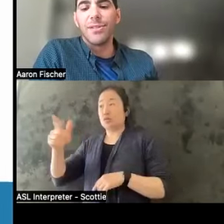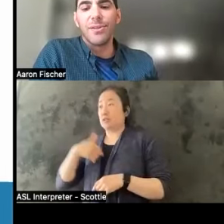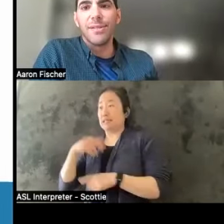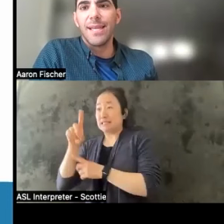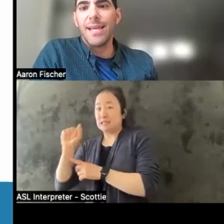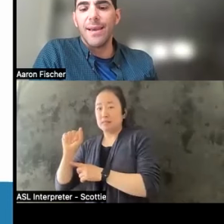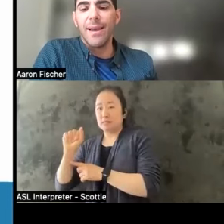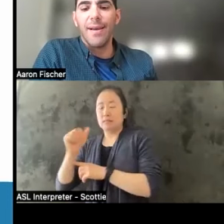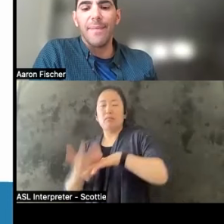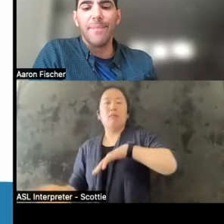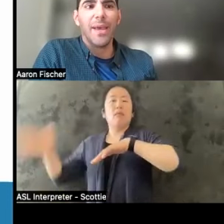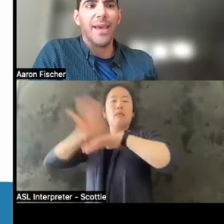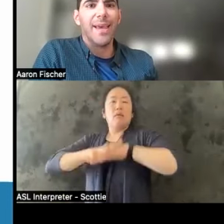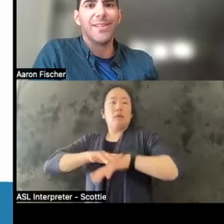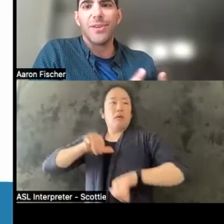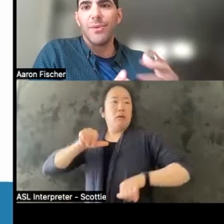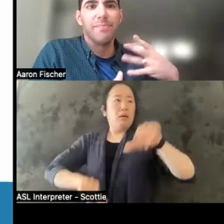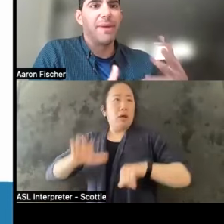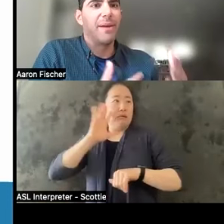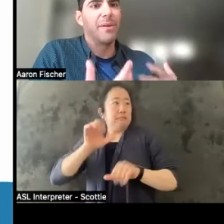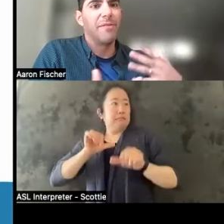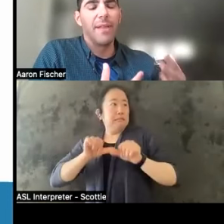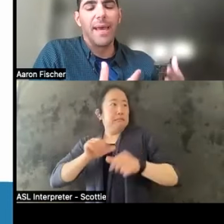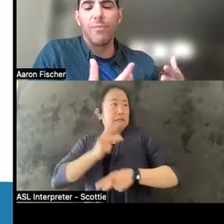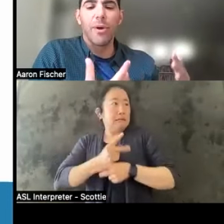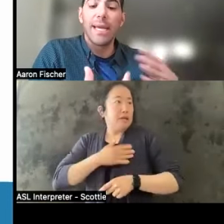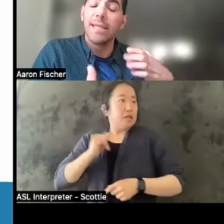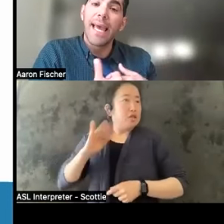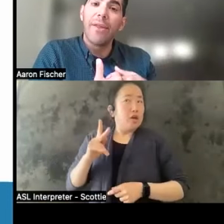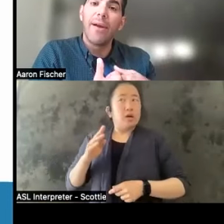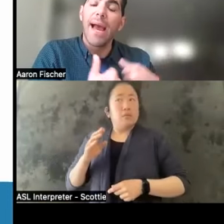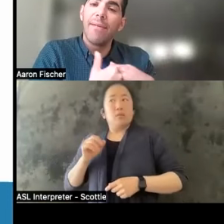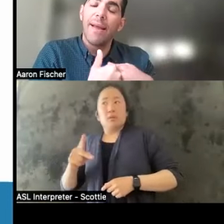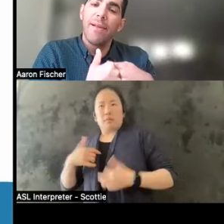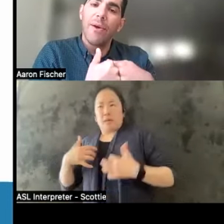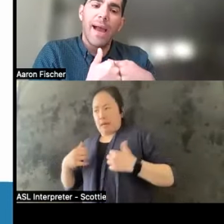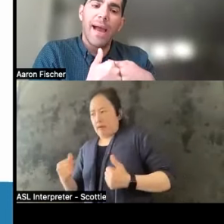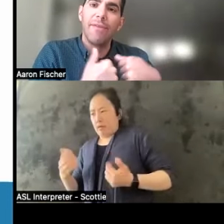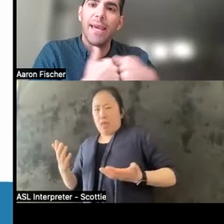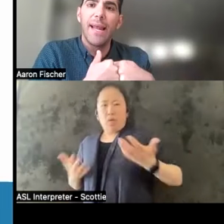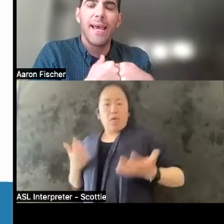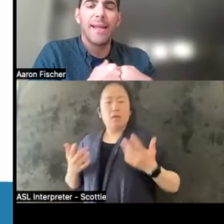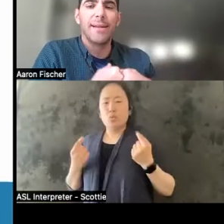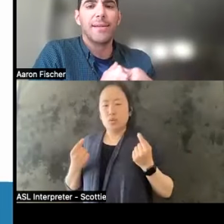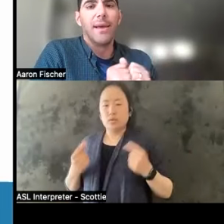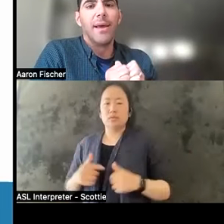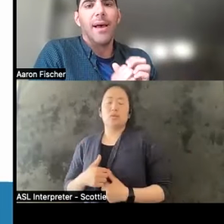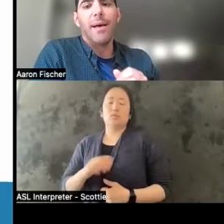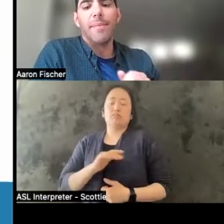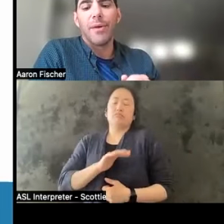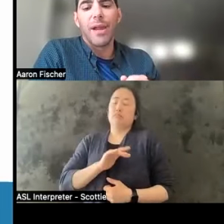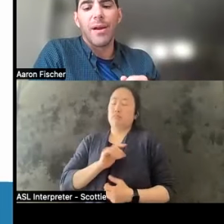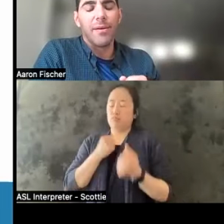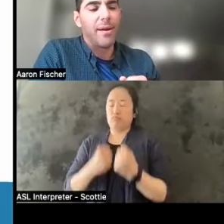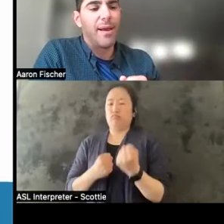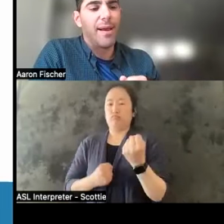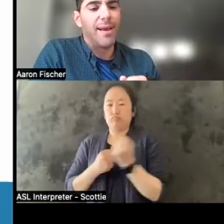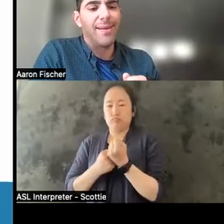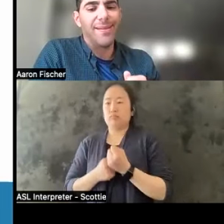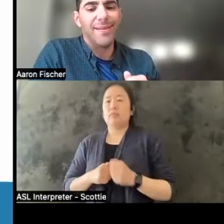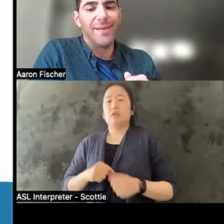anxiety, uncertainty. And so I really feel like working together at Lawyer Advocate and